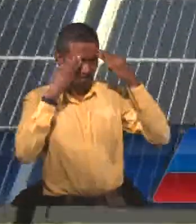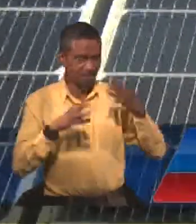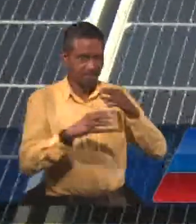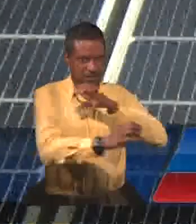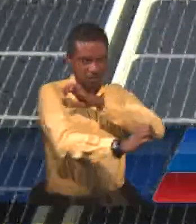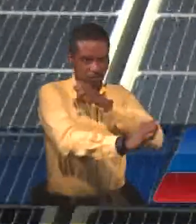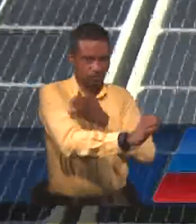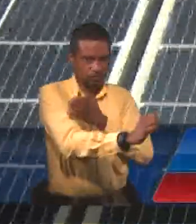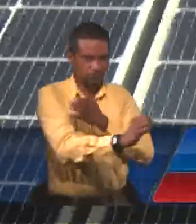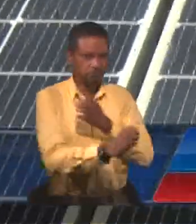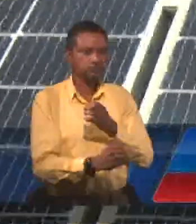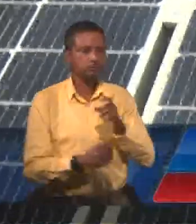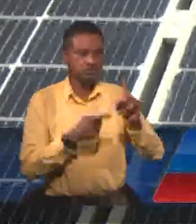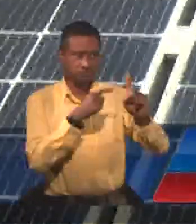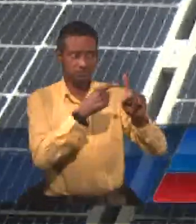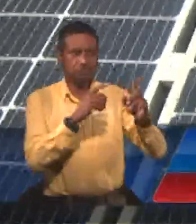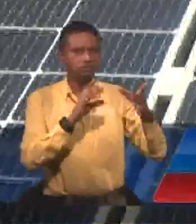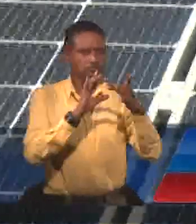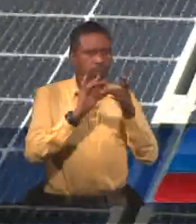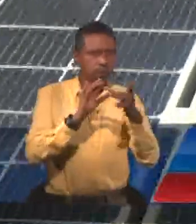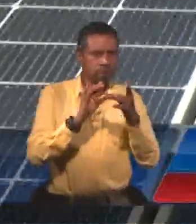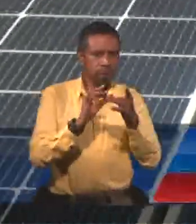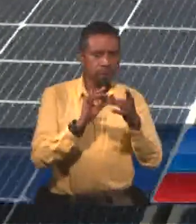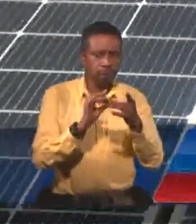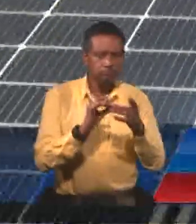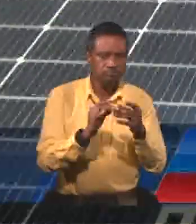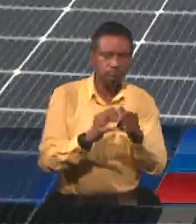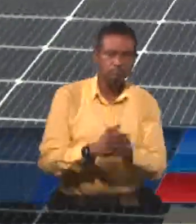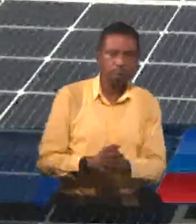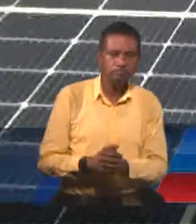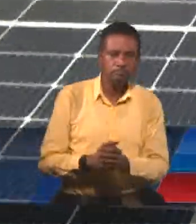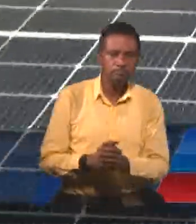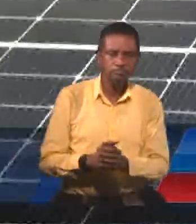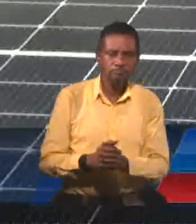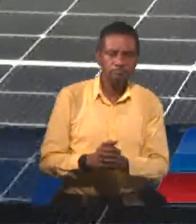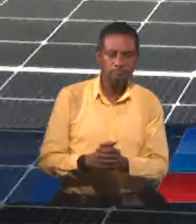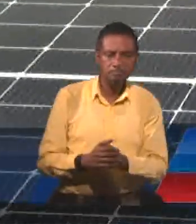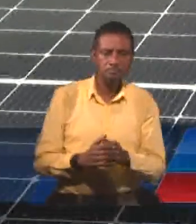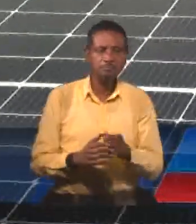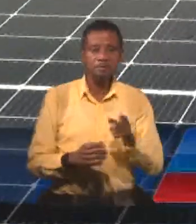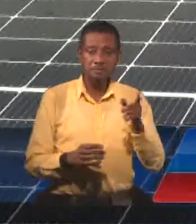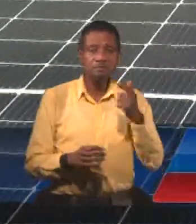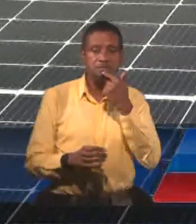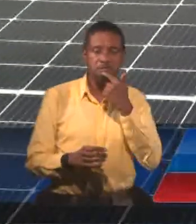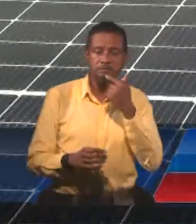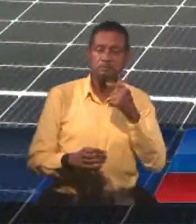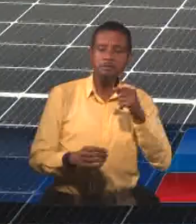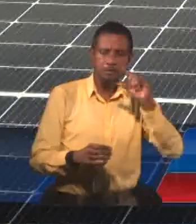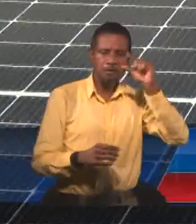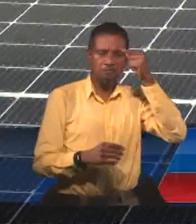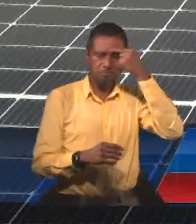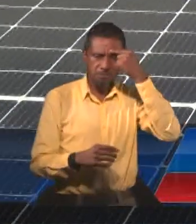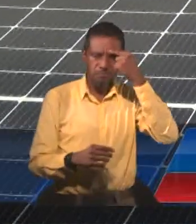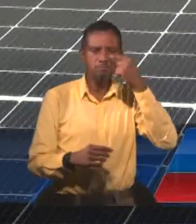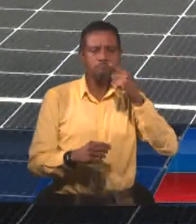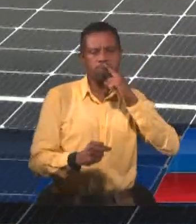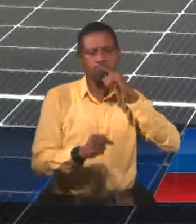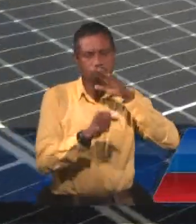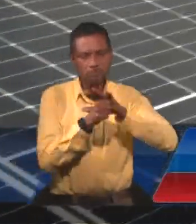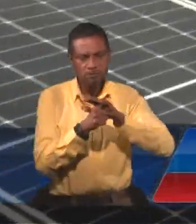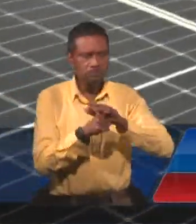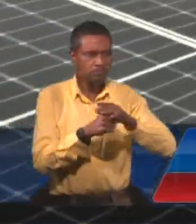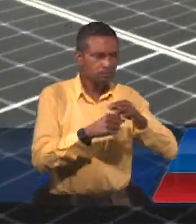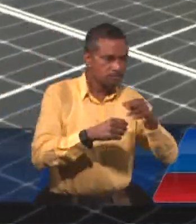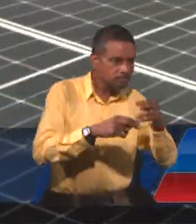the CARICOM region contributes less than 2% of global emissions. He says the government remains committed to developing new streams of